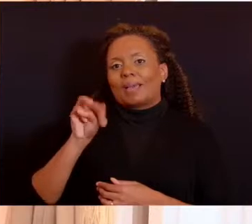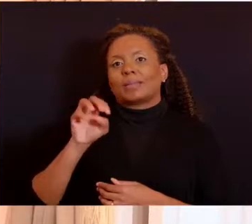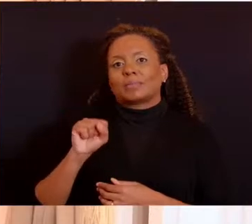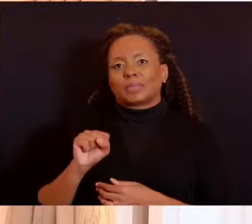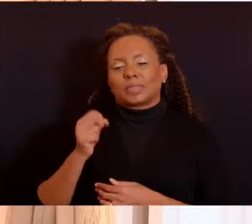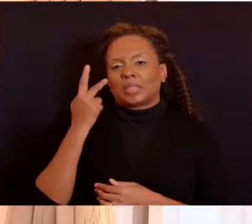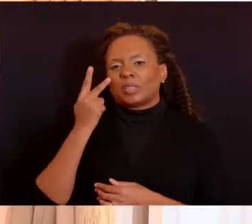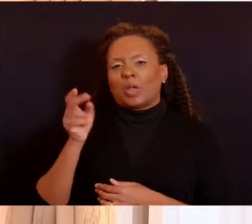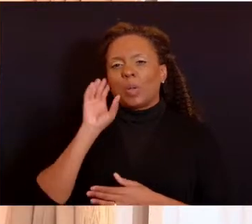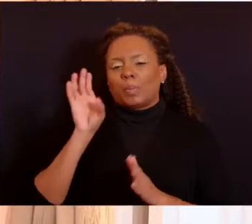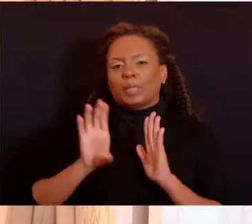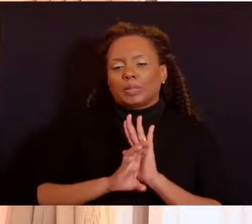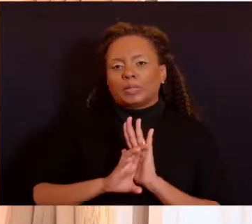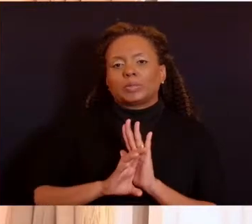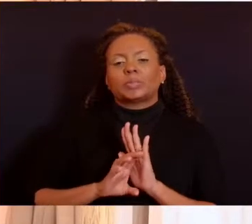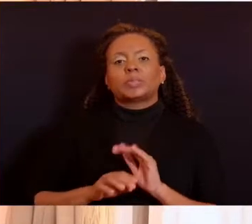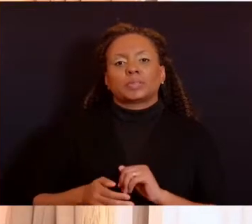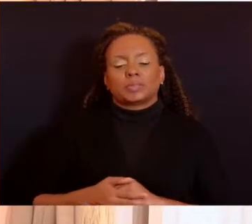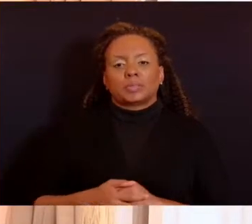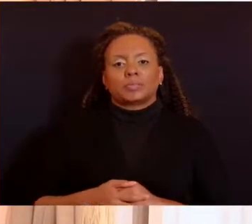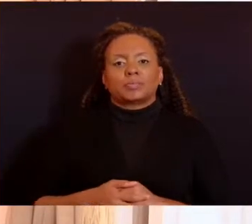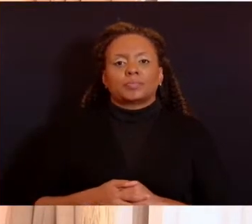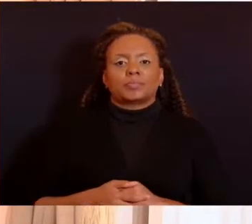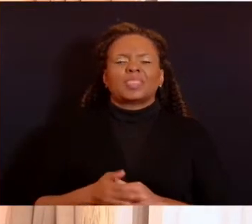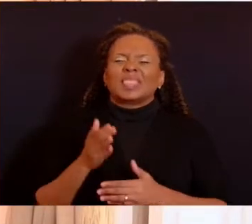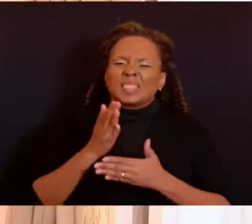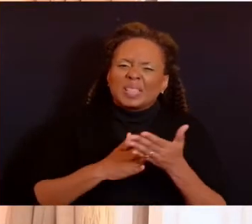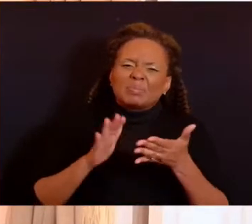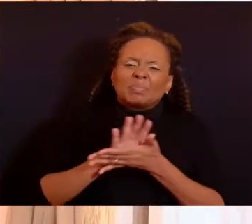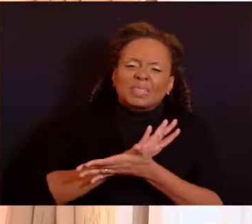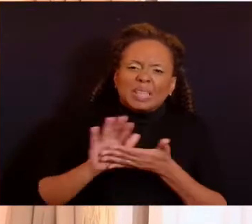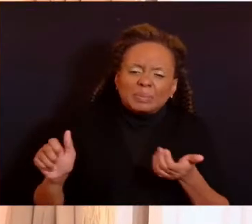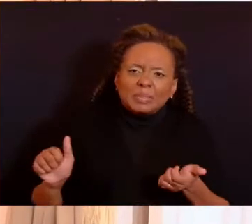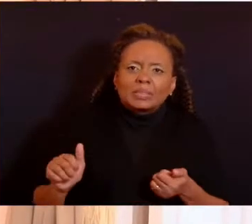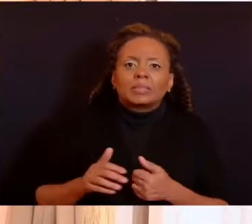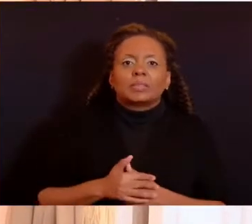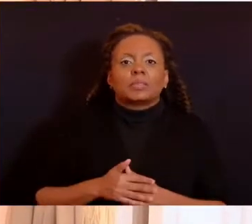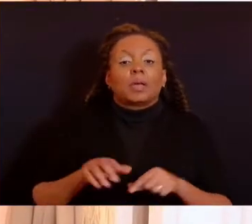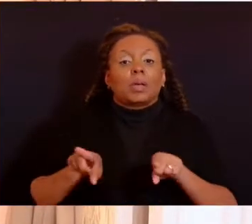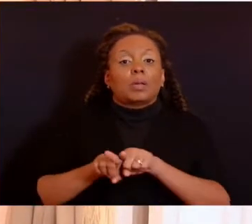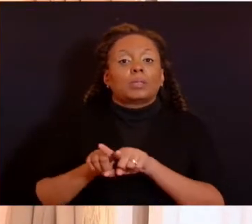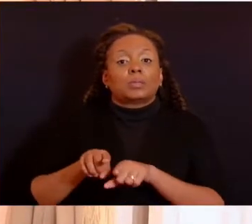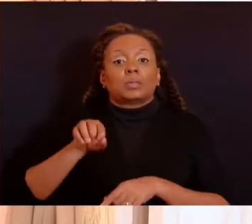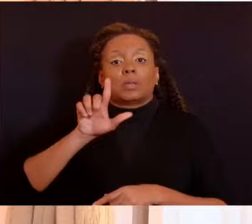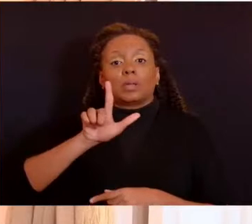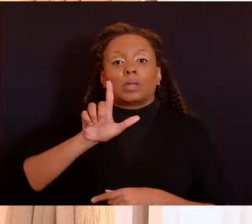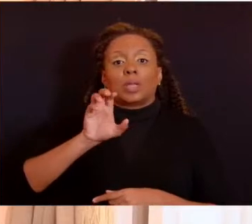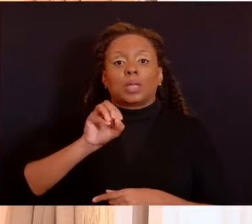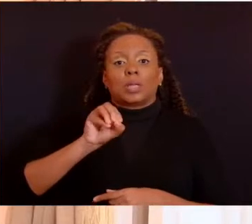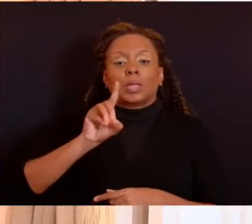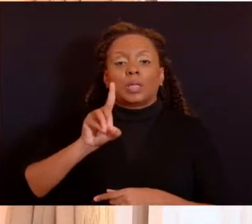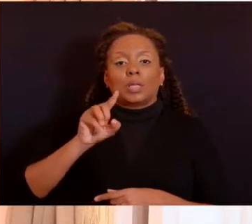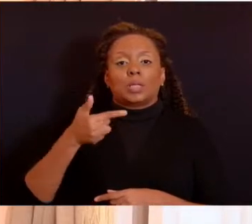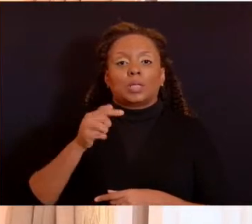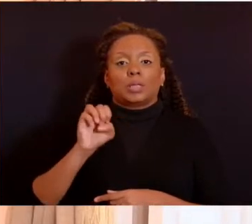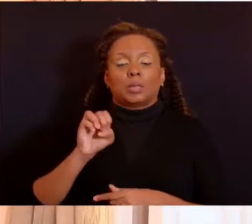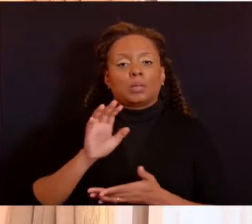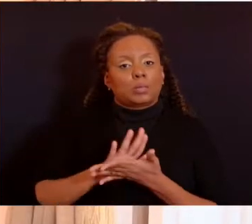there. We also saw some damage at Lodge School in terms